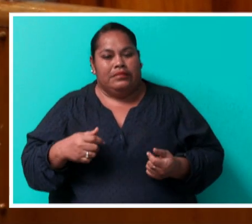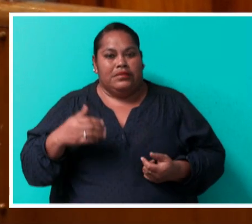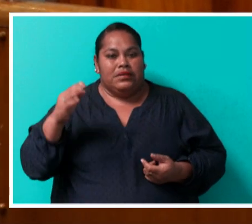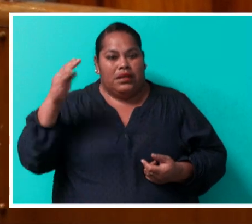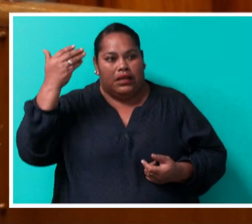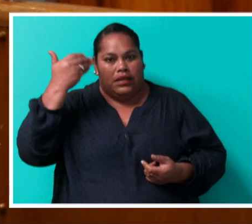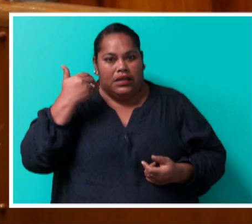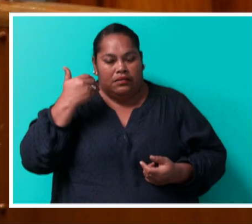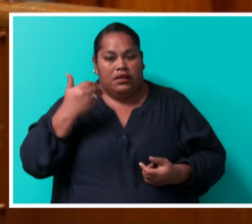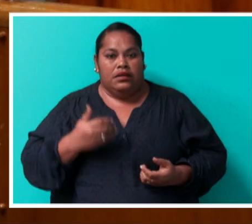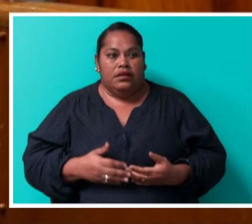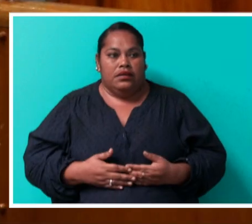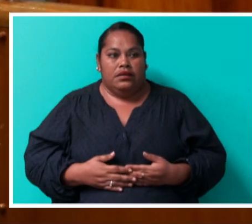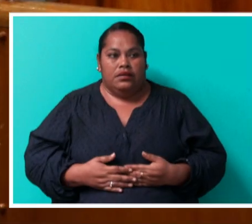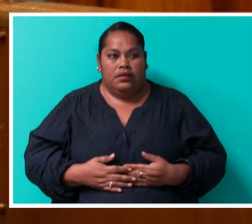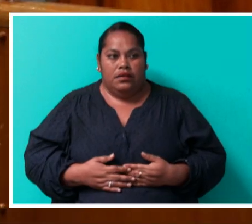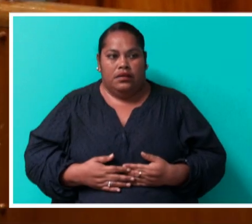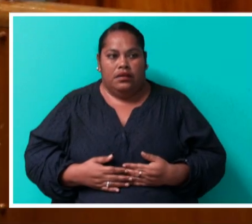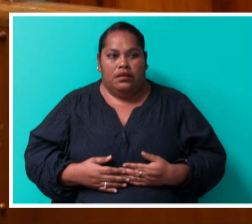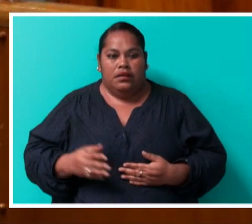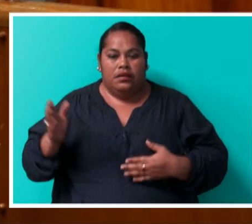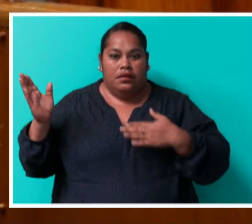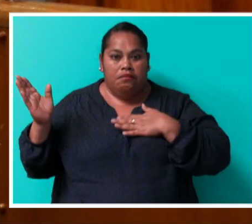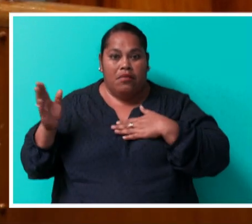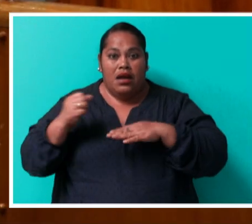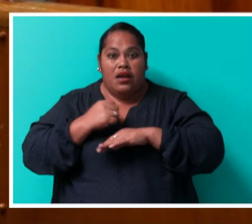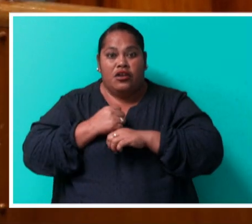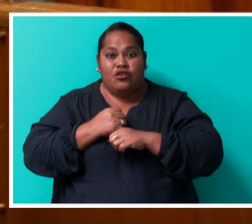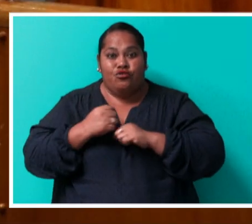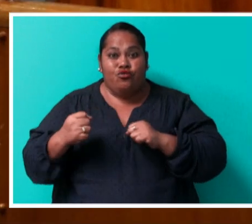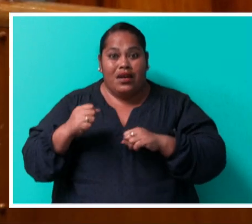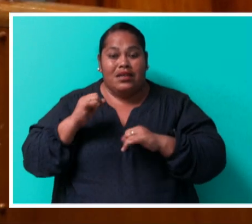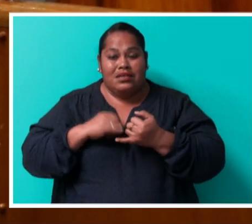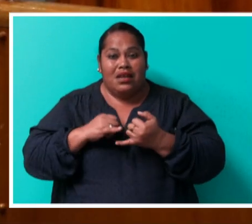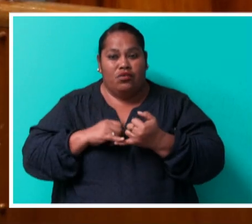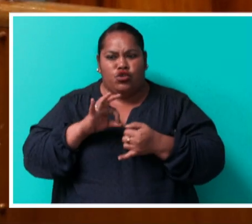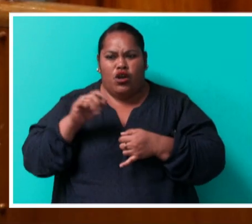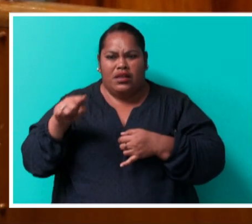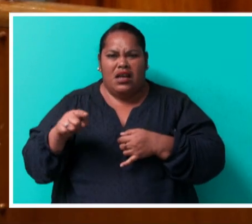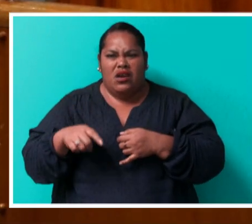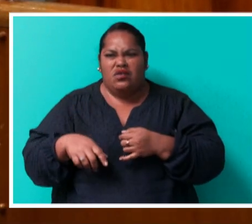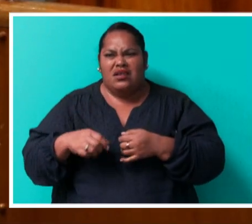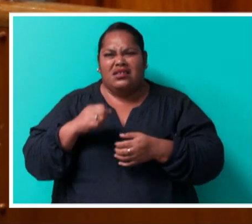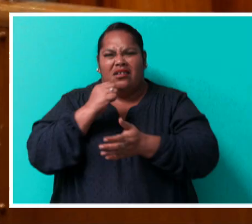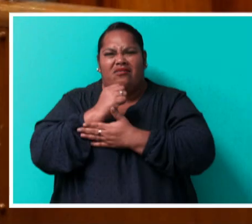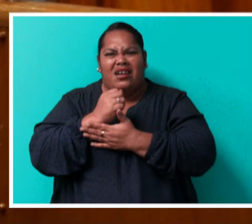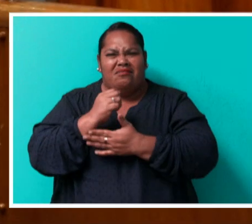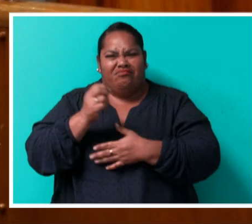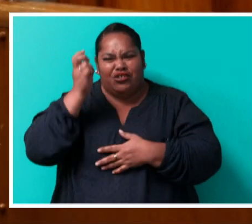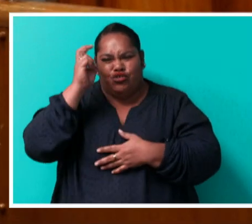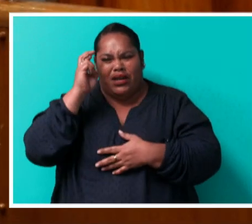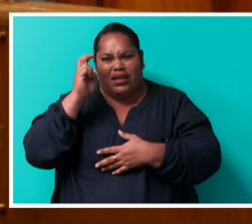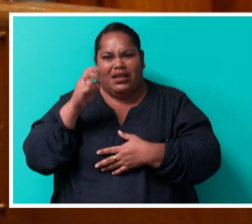Unfortunately, my grandson was not there. He was on a rugby training camp in another area